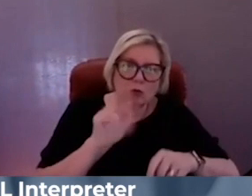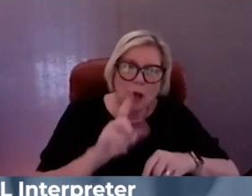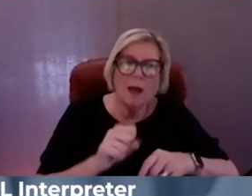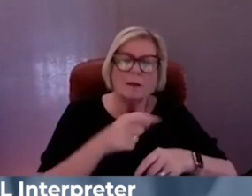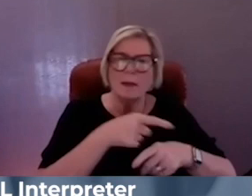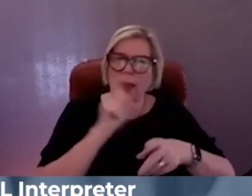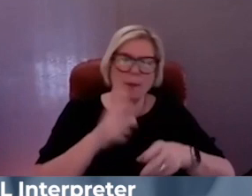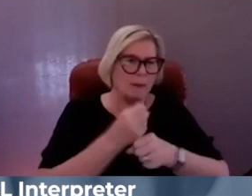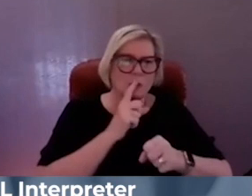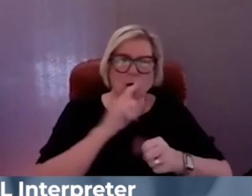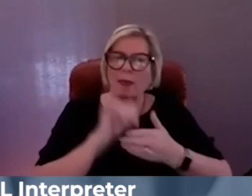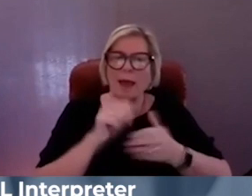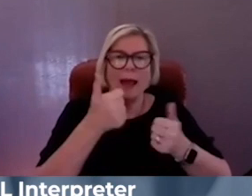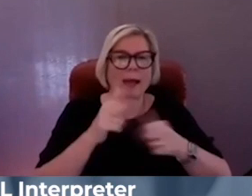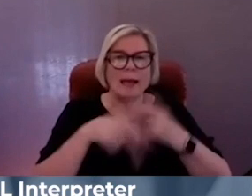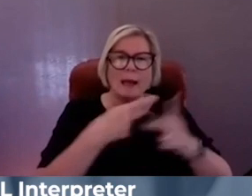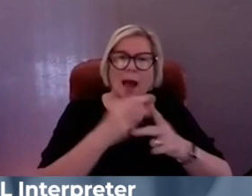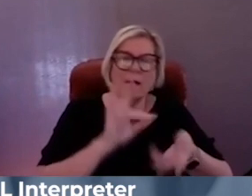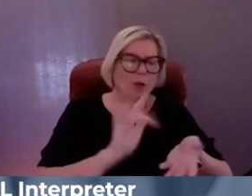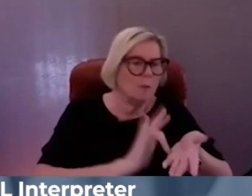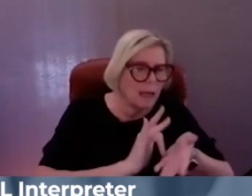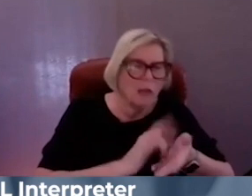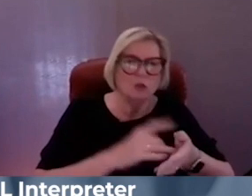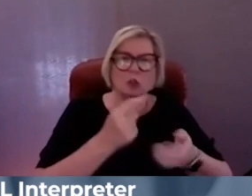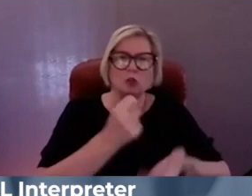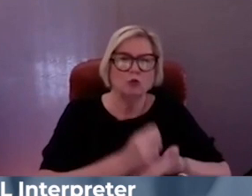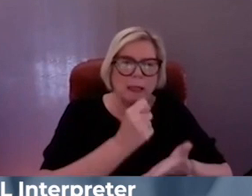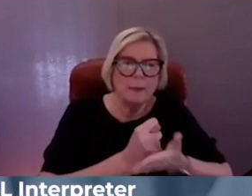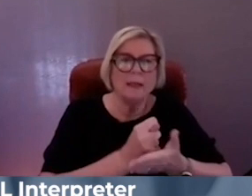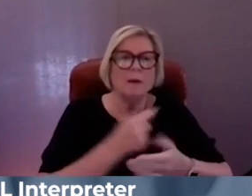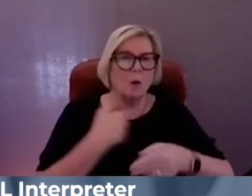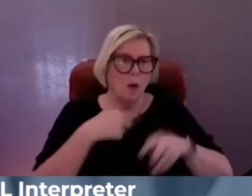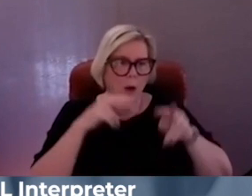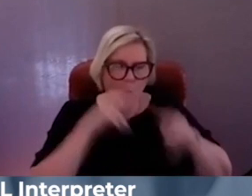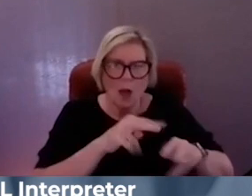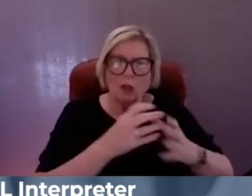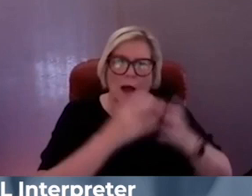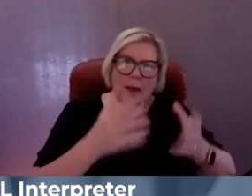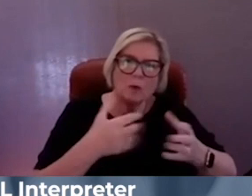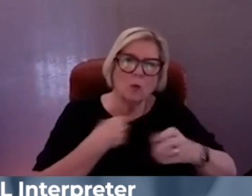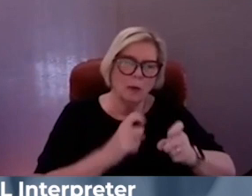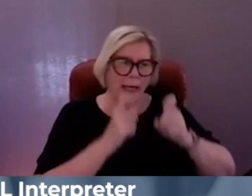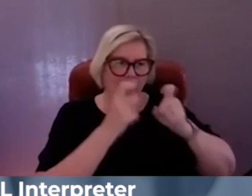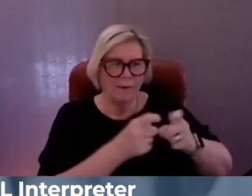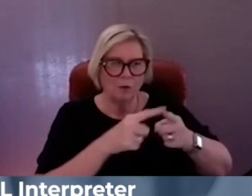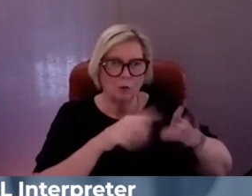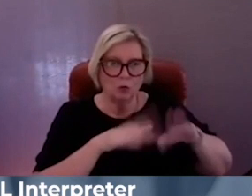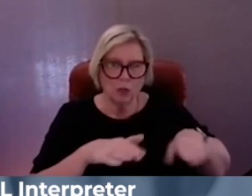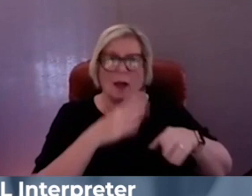that any type of intervention, treatment, medication, that we monitor the dosing and the side effects on children specifically, right? So